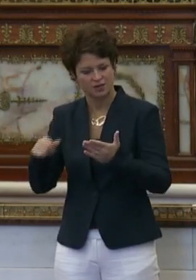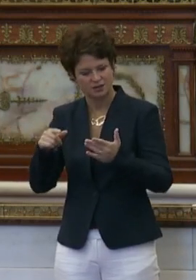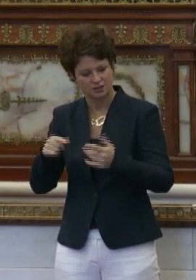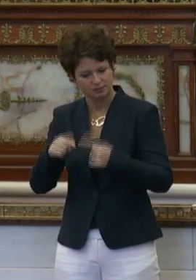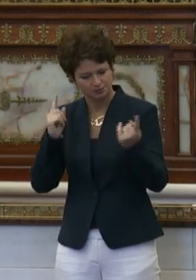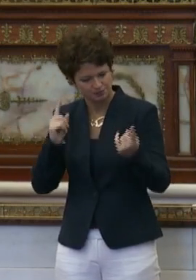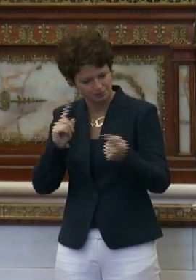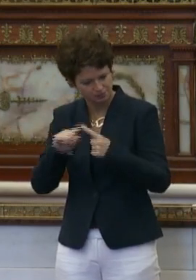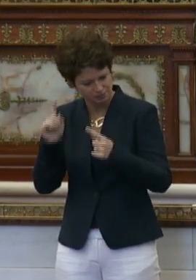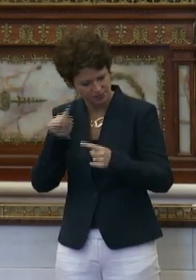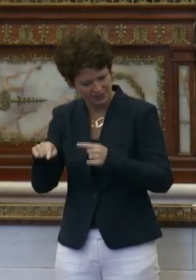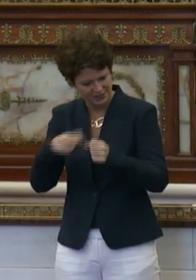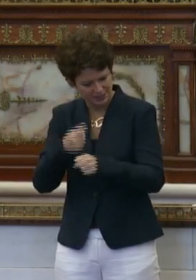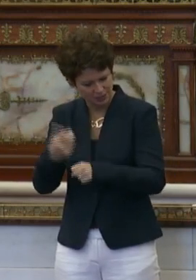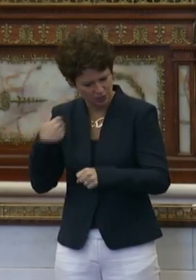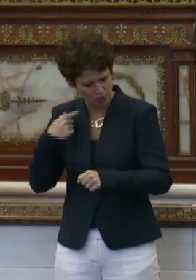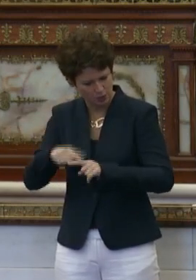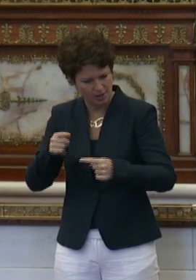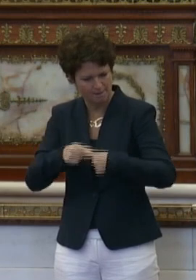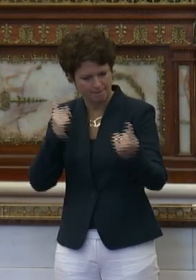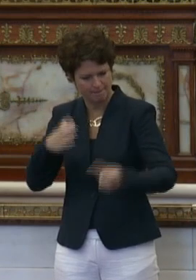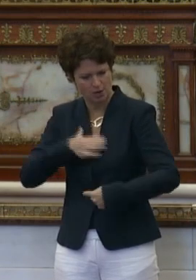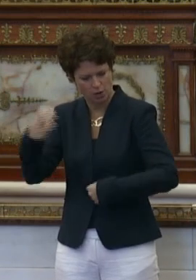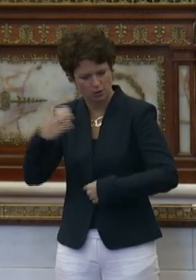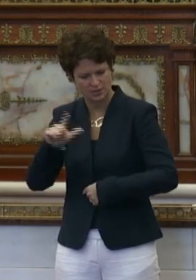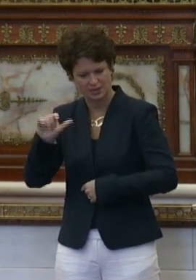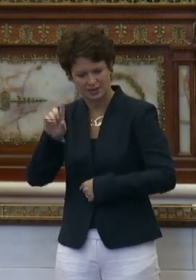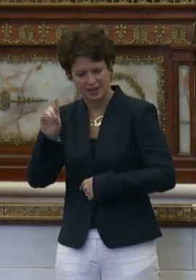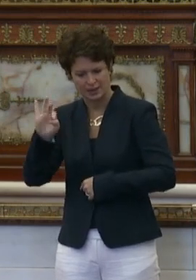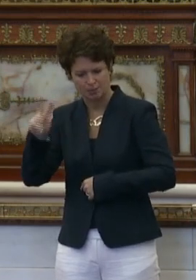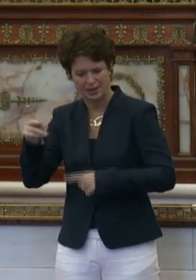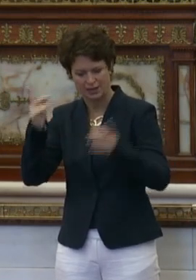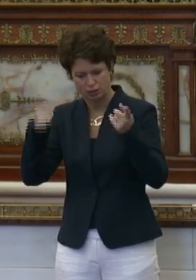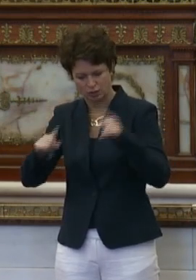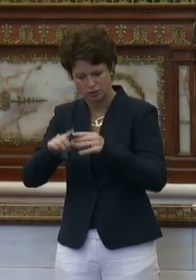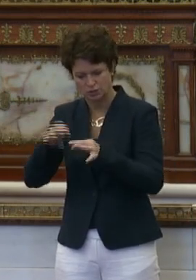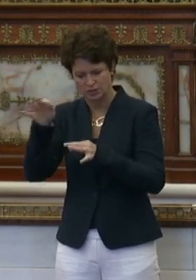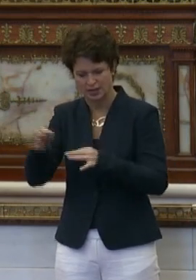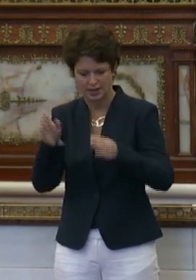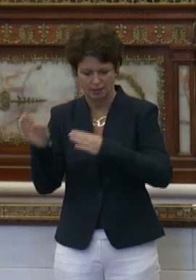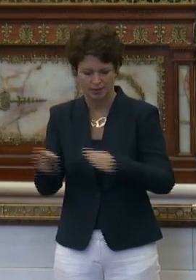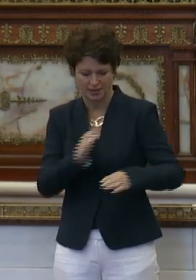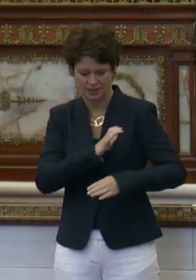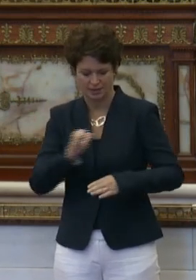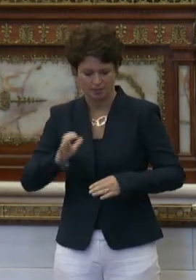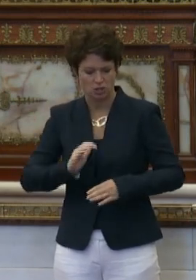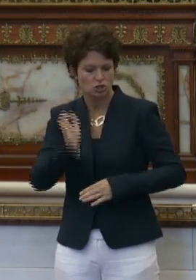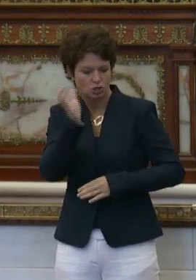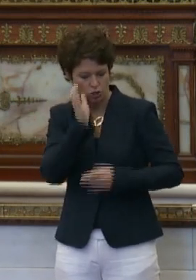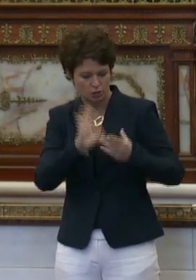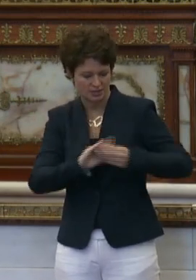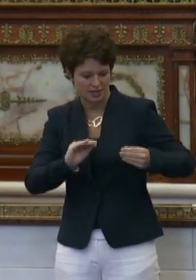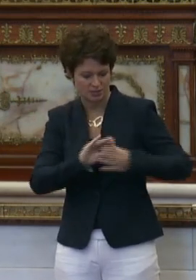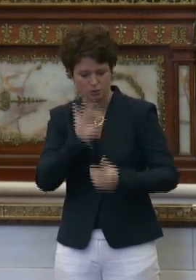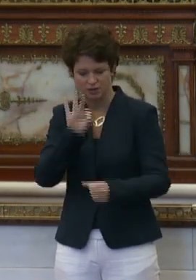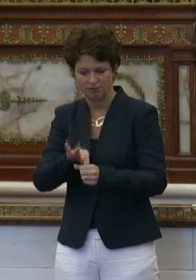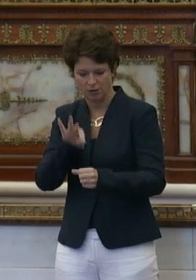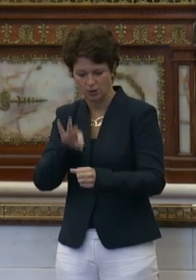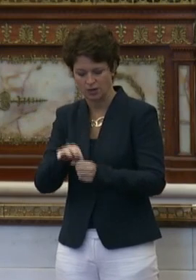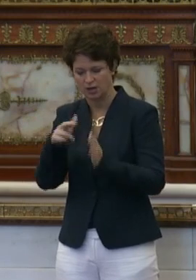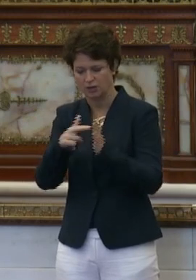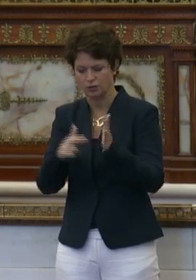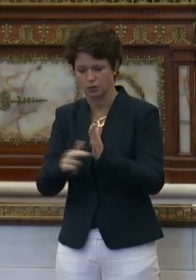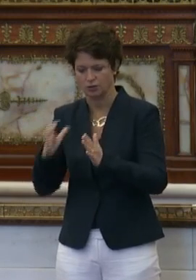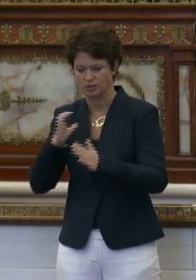given away earlier this year. We opposed it, and the land bank agreed to delay. The Planning Commission heard testimony on this, voted to delay, and the Rules